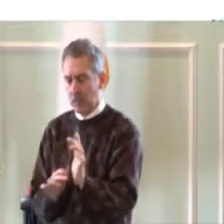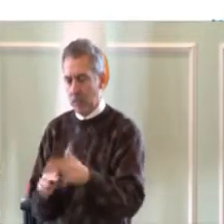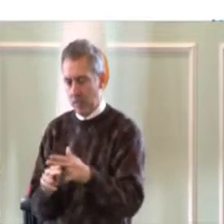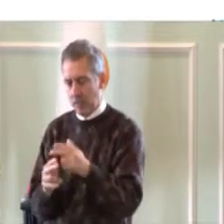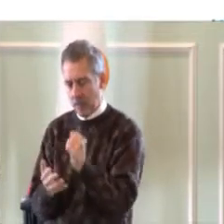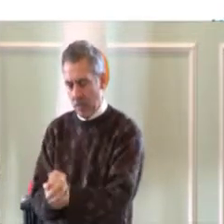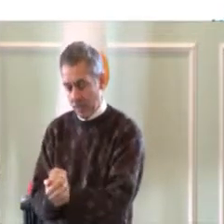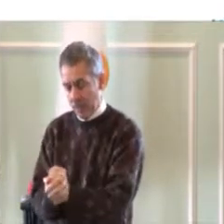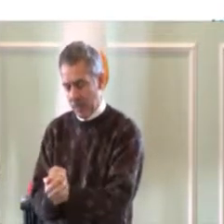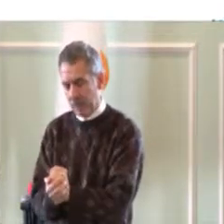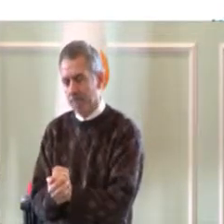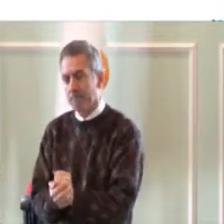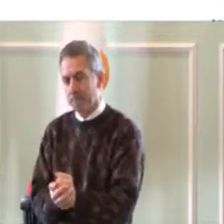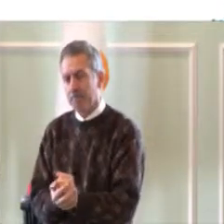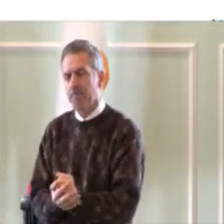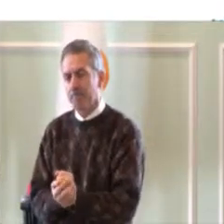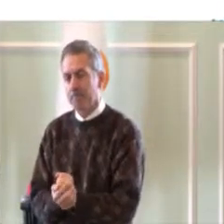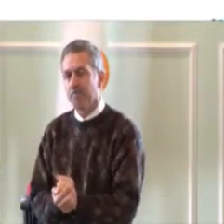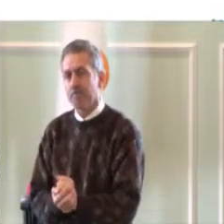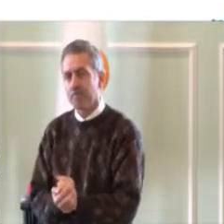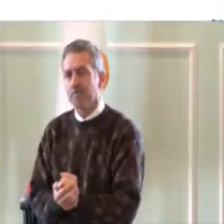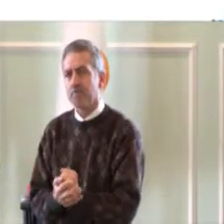amen. Amen.